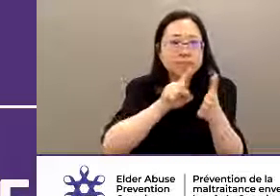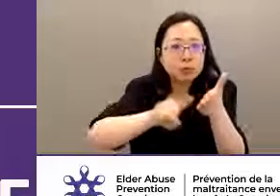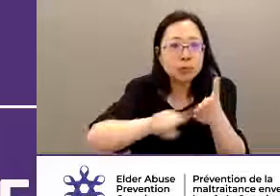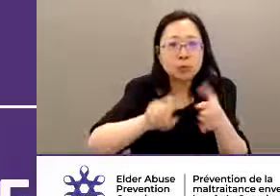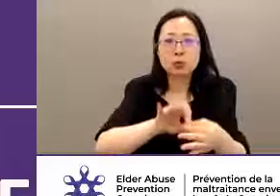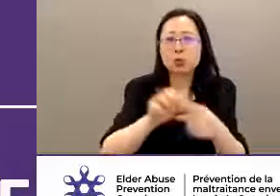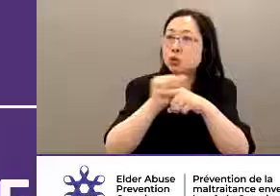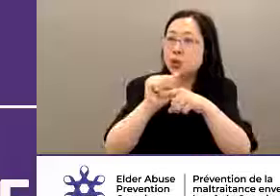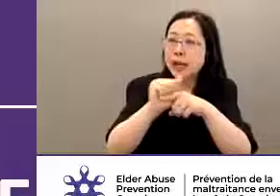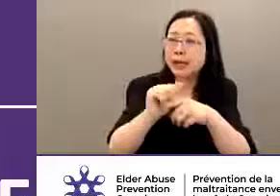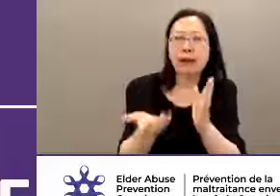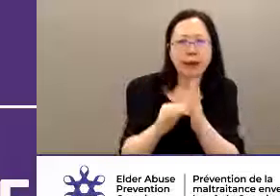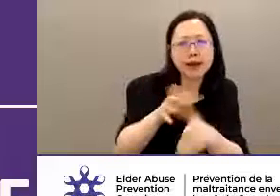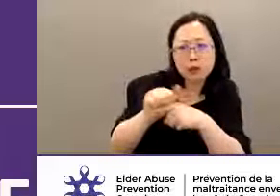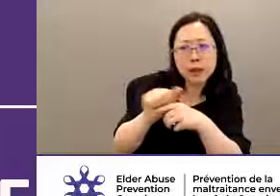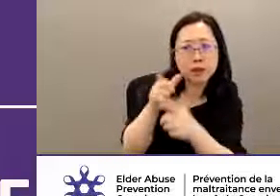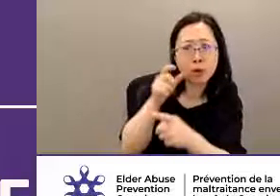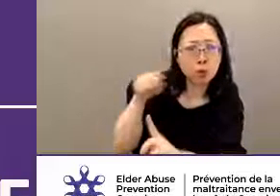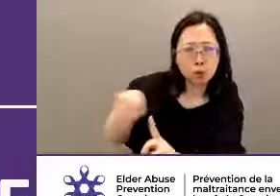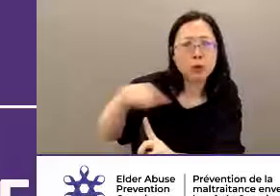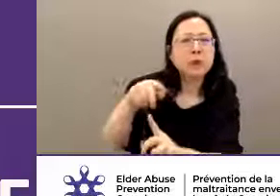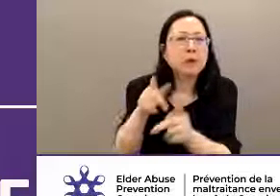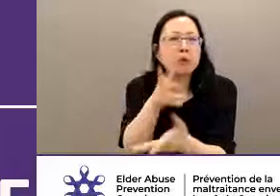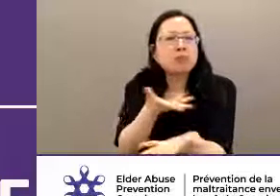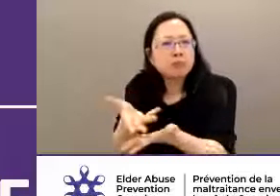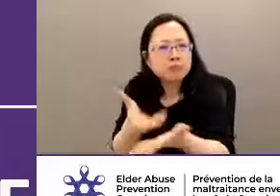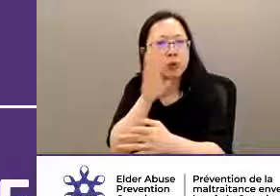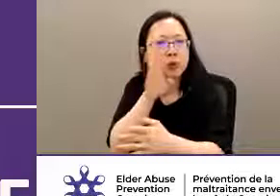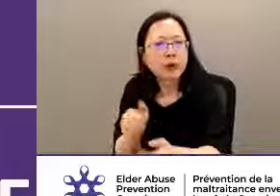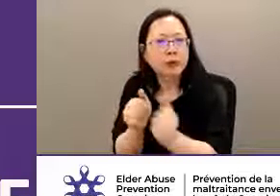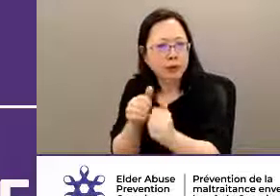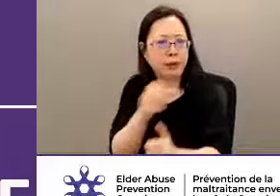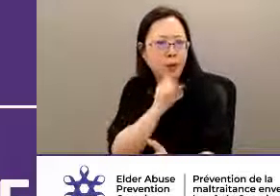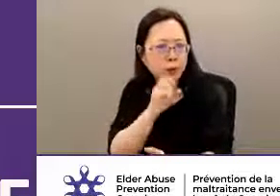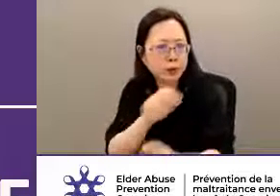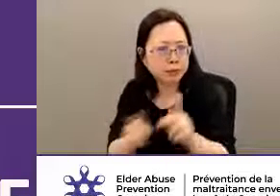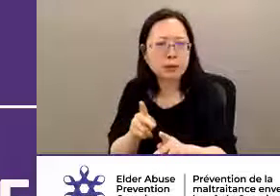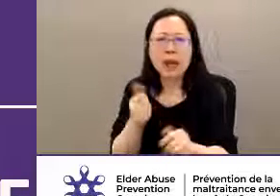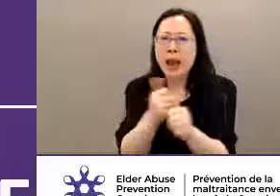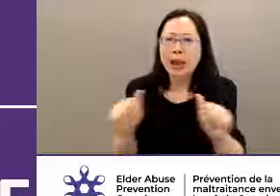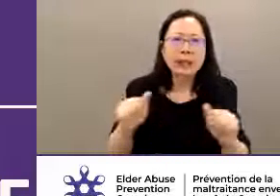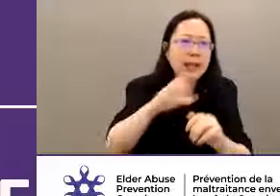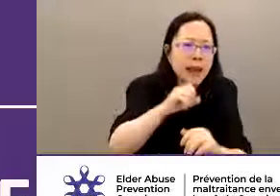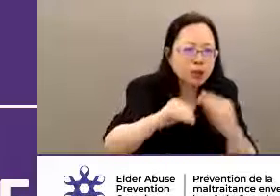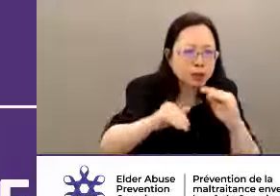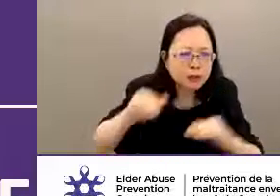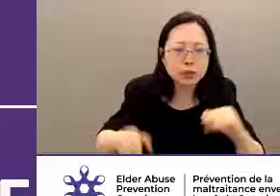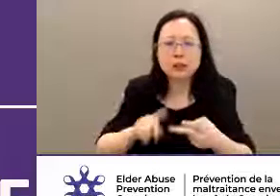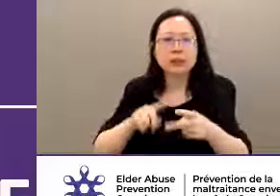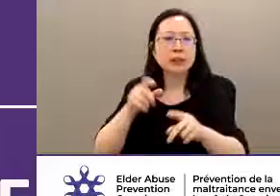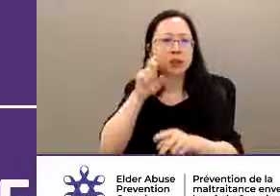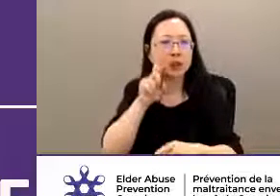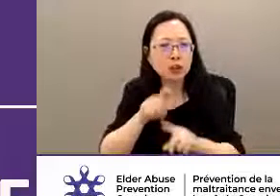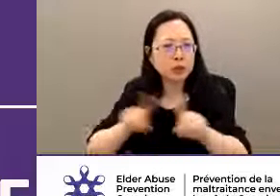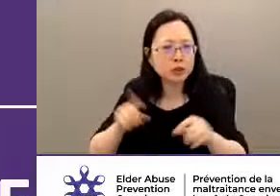frontline staff in areas of bullying, aggression, age differences, gender differences, and program development. And